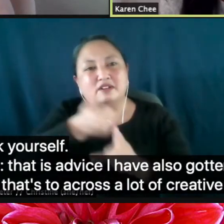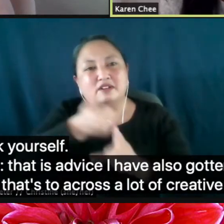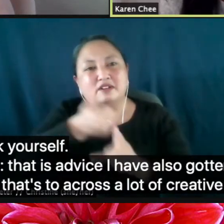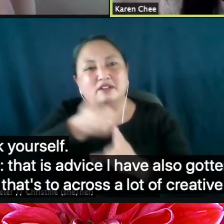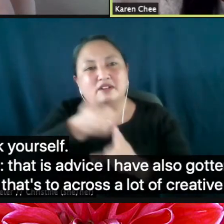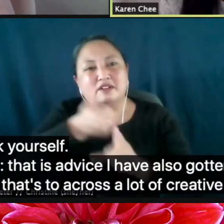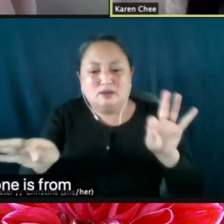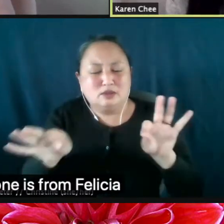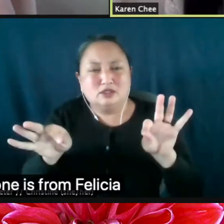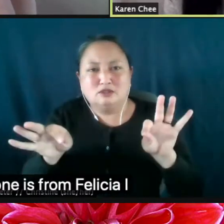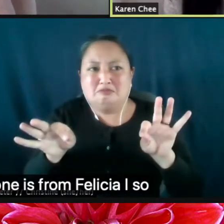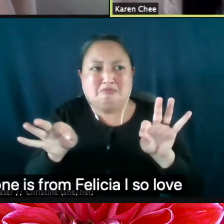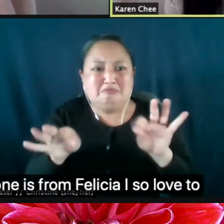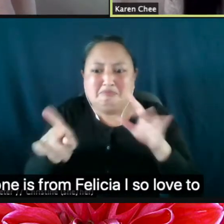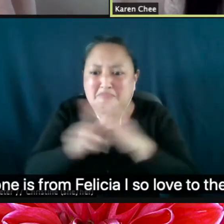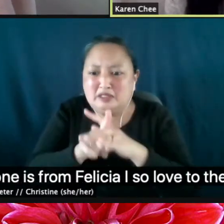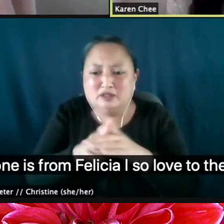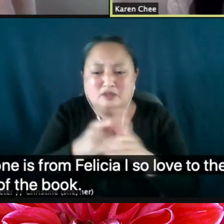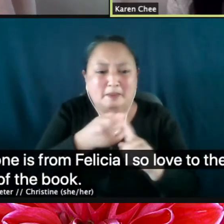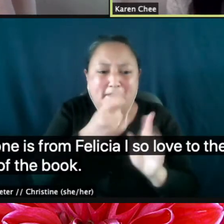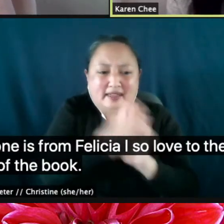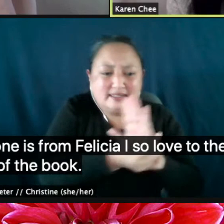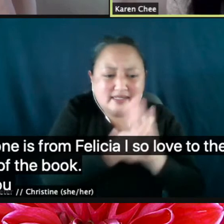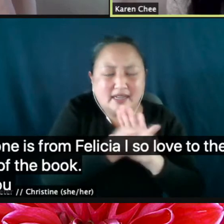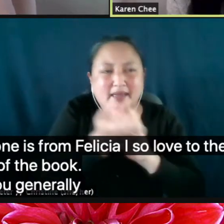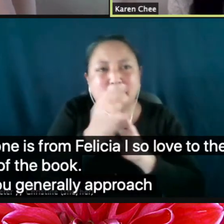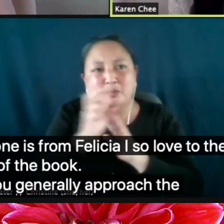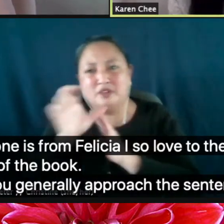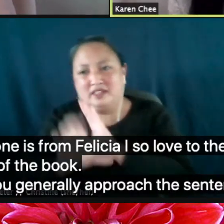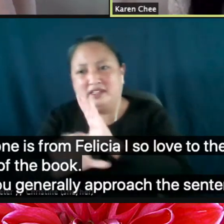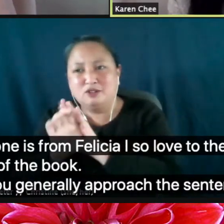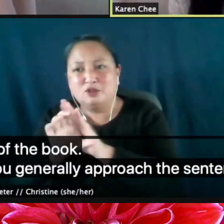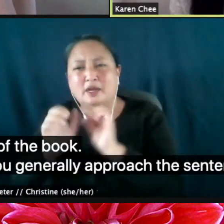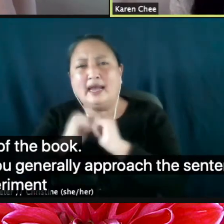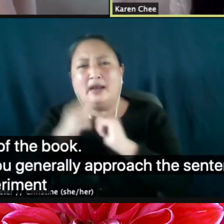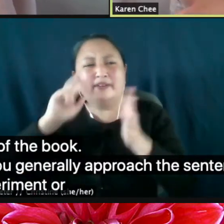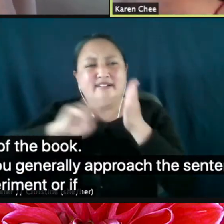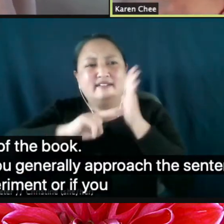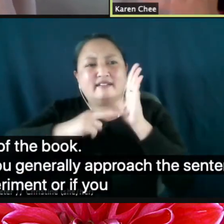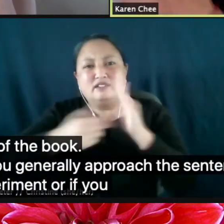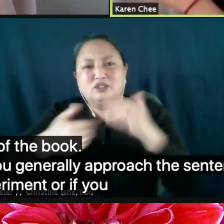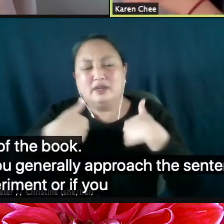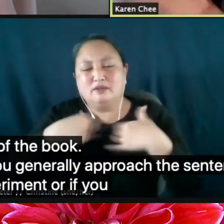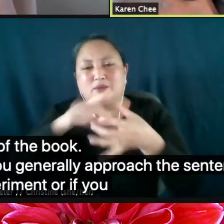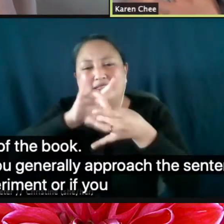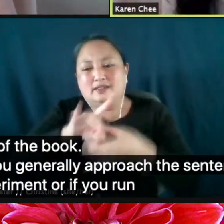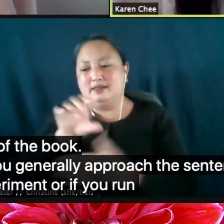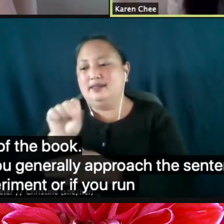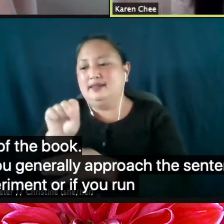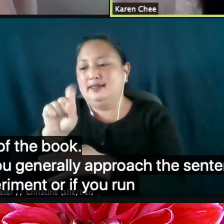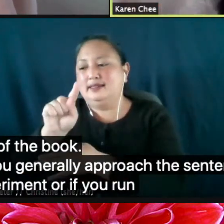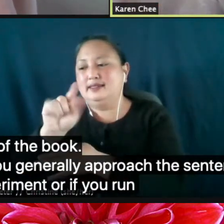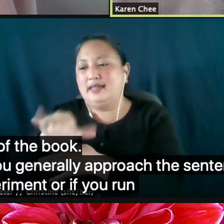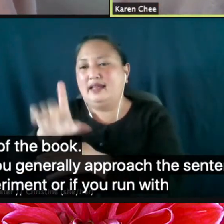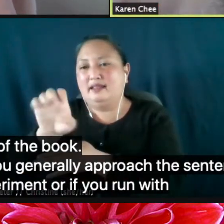you by way of character or time period. Essentially, I'm wondering how intentional you were about the style of the writing in this book. Thank you. That's so nice.